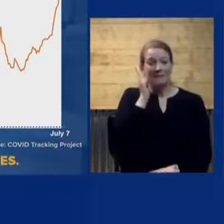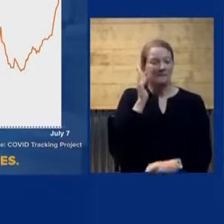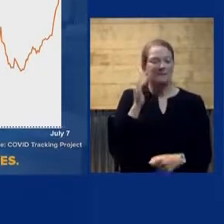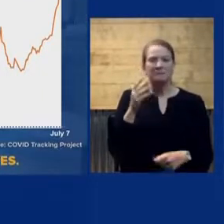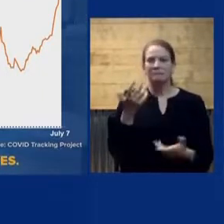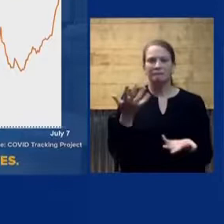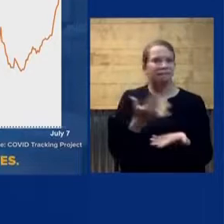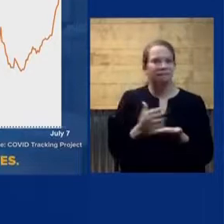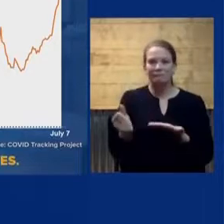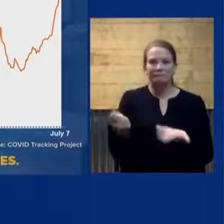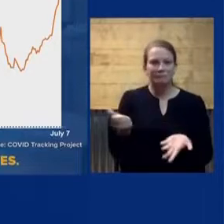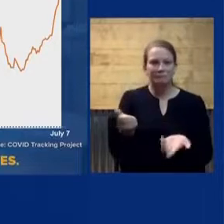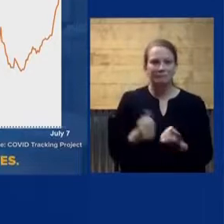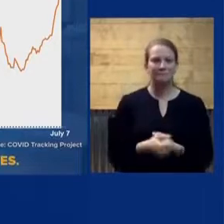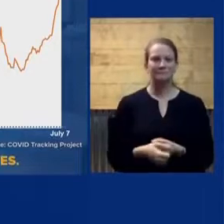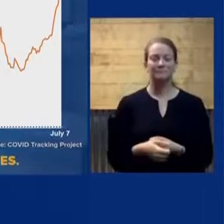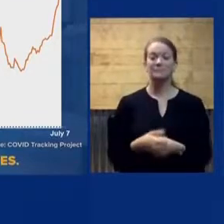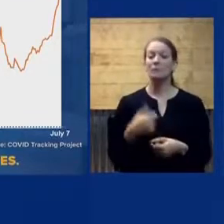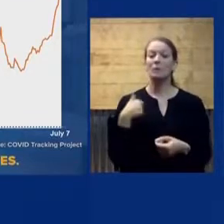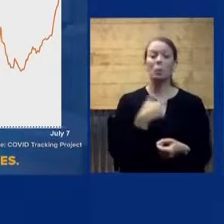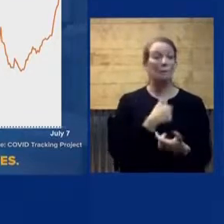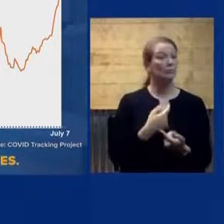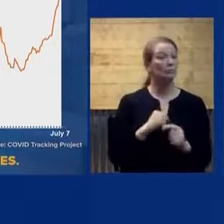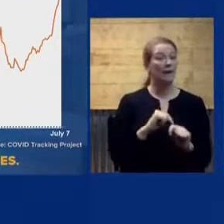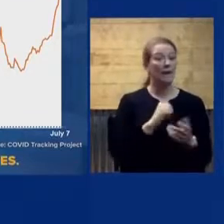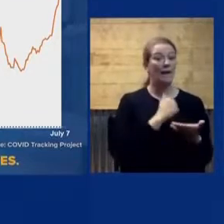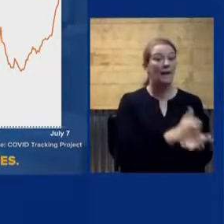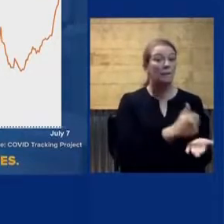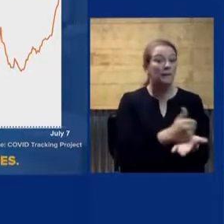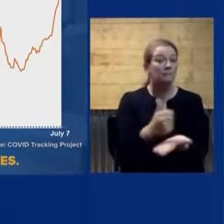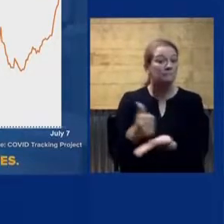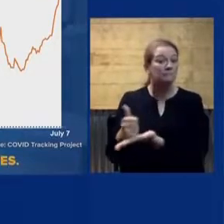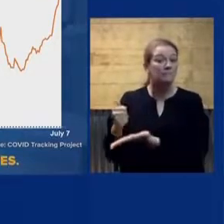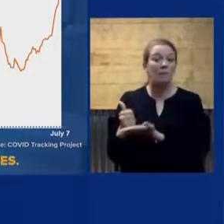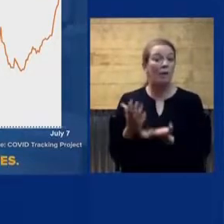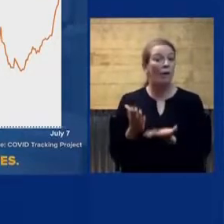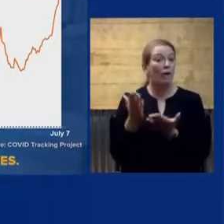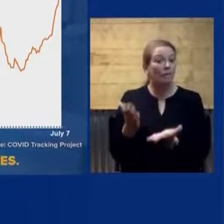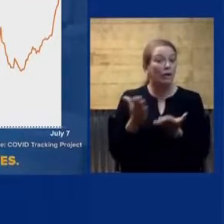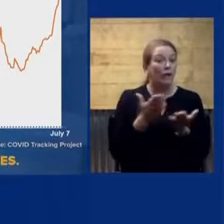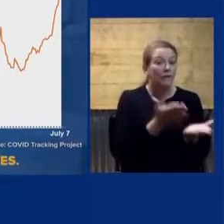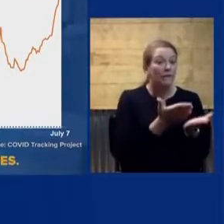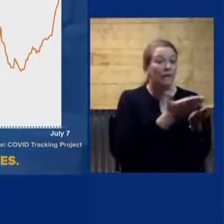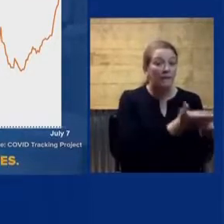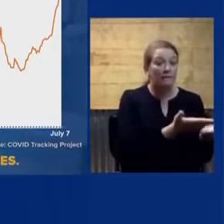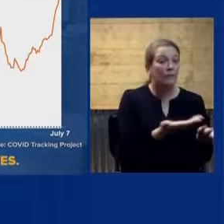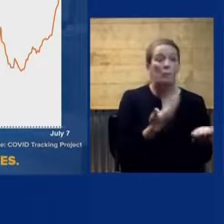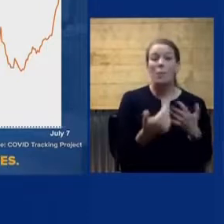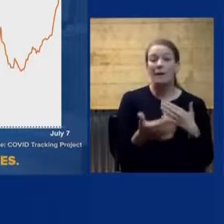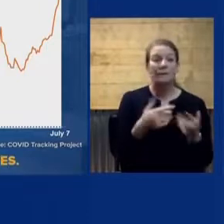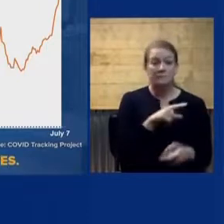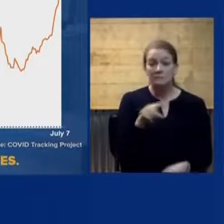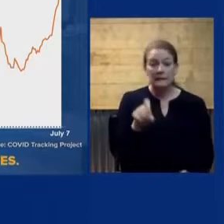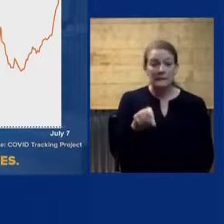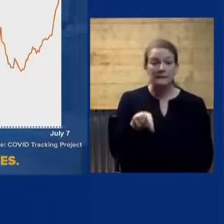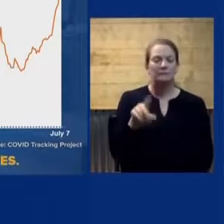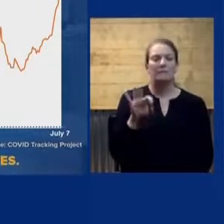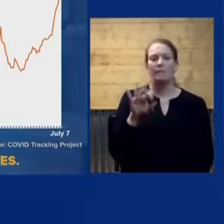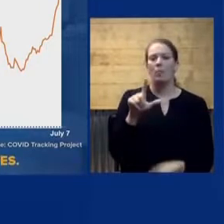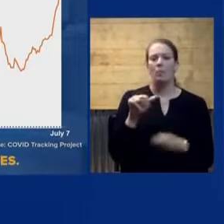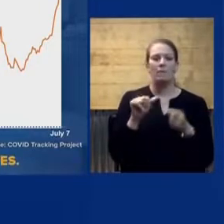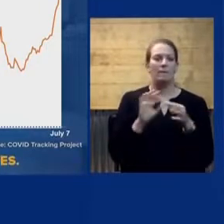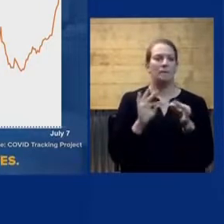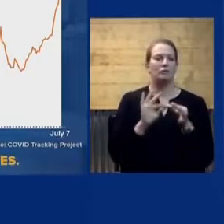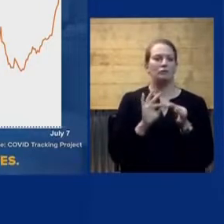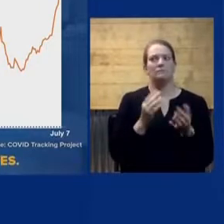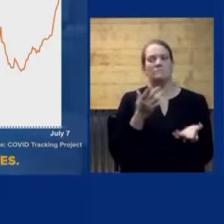We've offered help to all these states, whatever they need. Florida has said that they